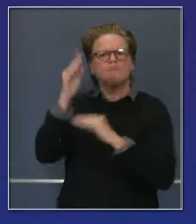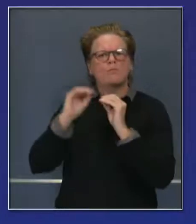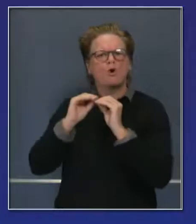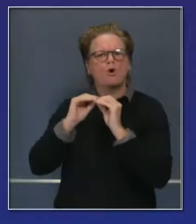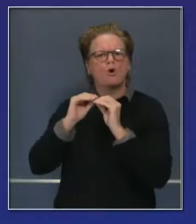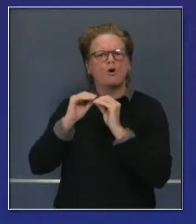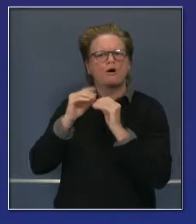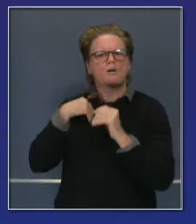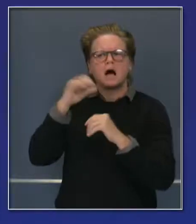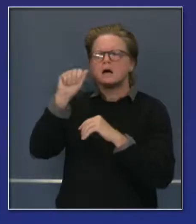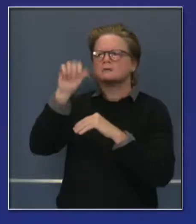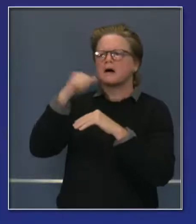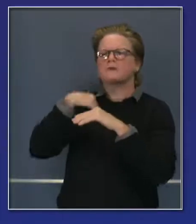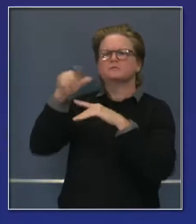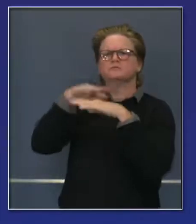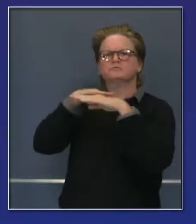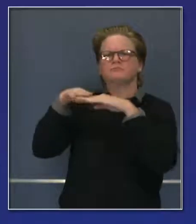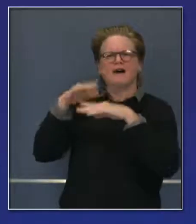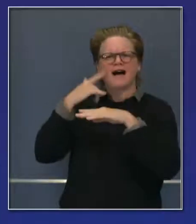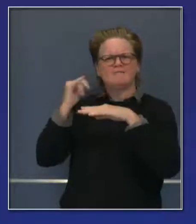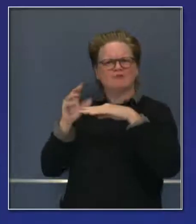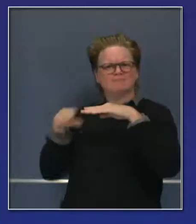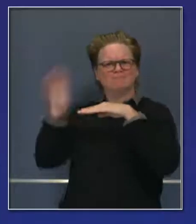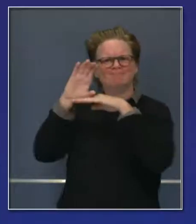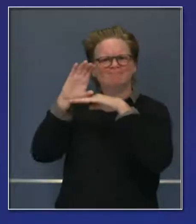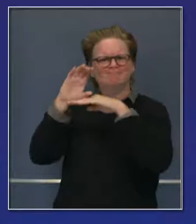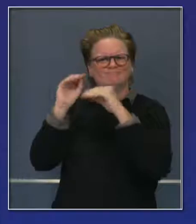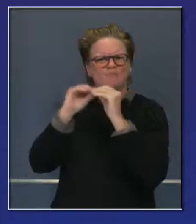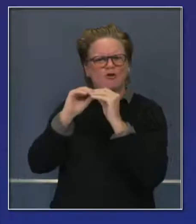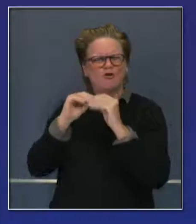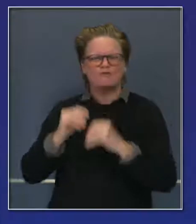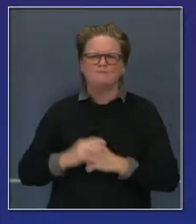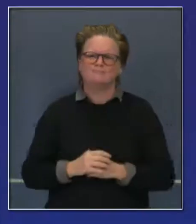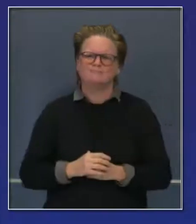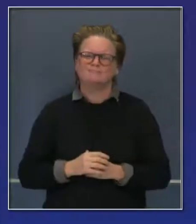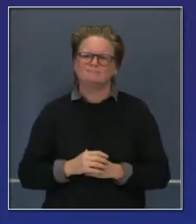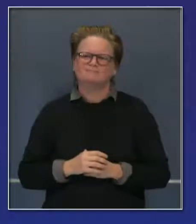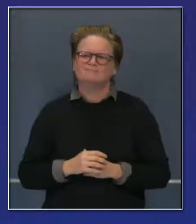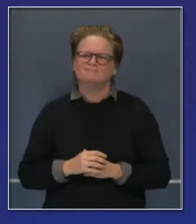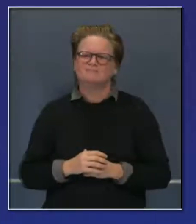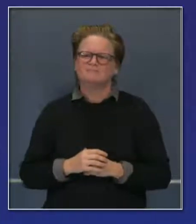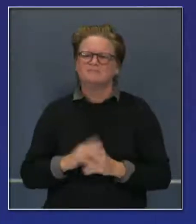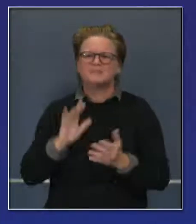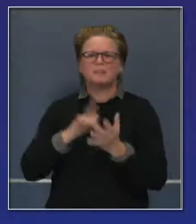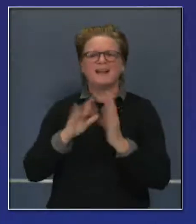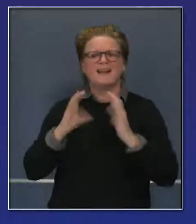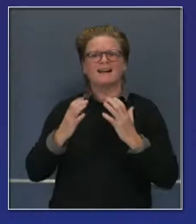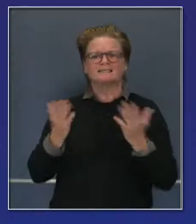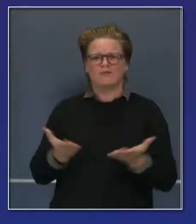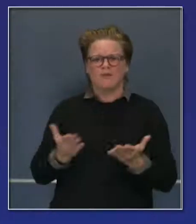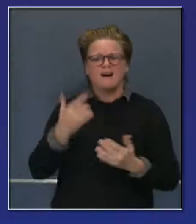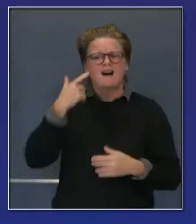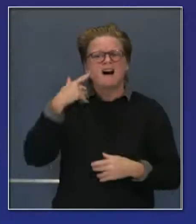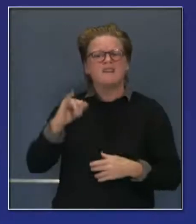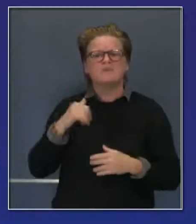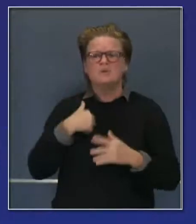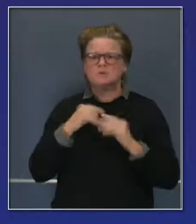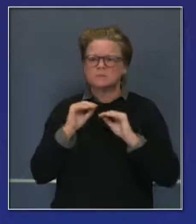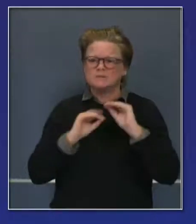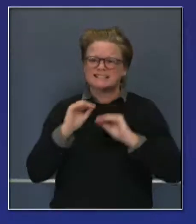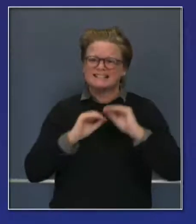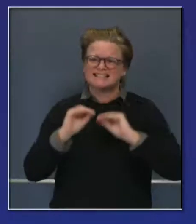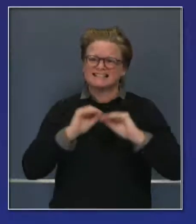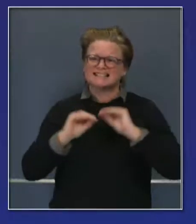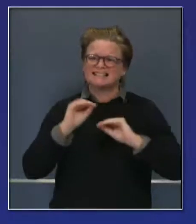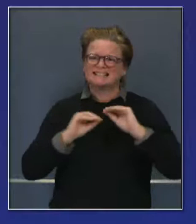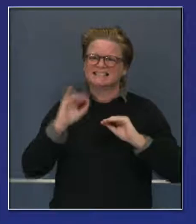middle-class Californians are still struggling with healthcare costs. They're getting over $500 a month. That's $6,000